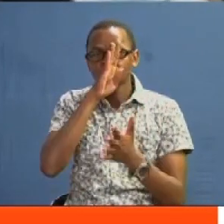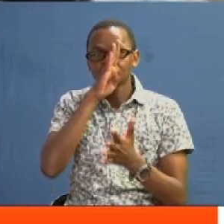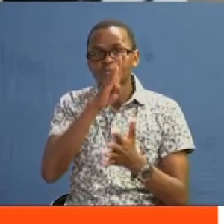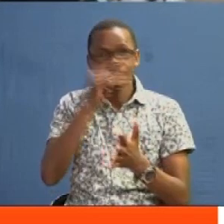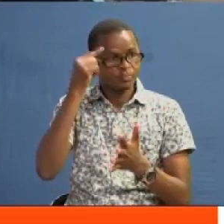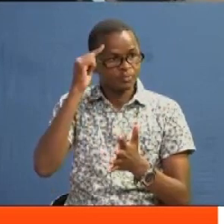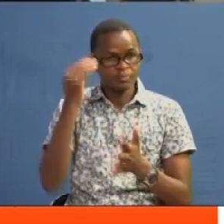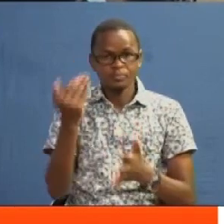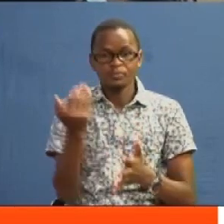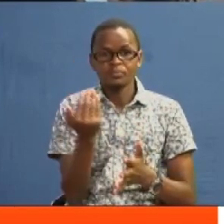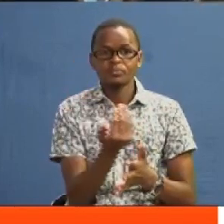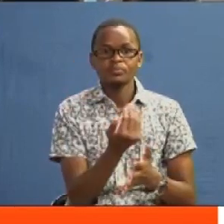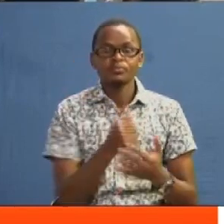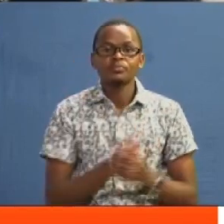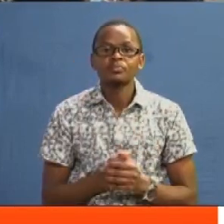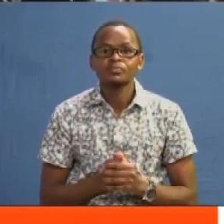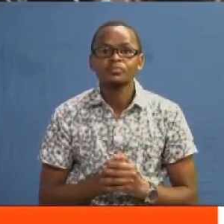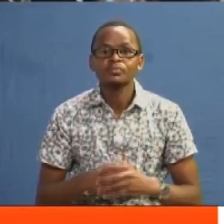to their children.